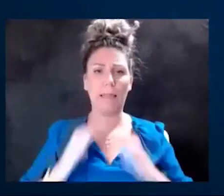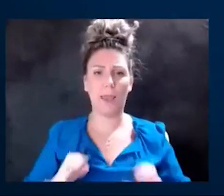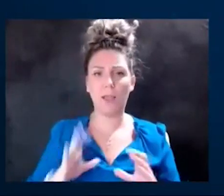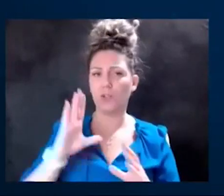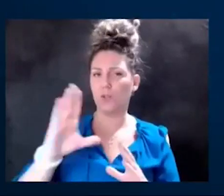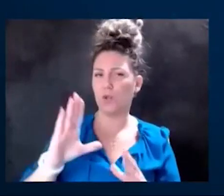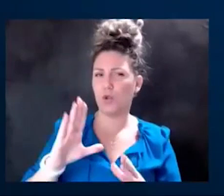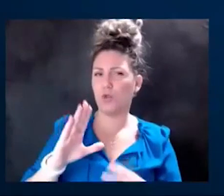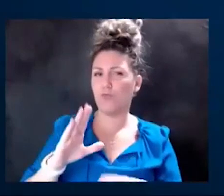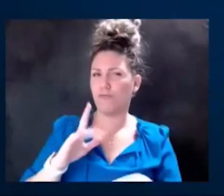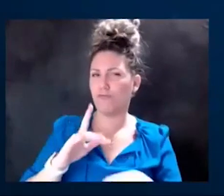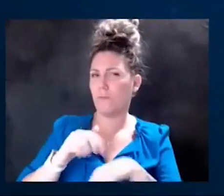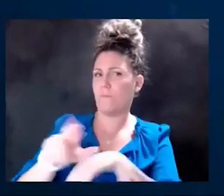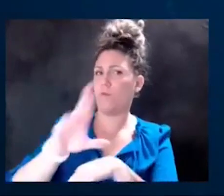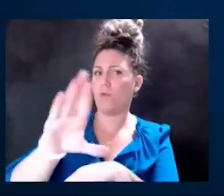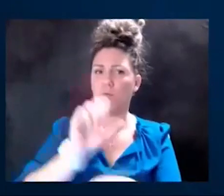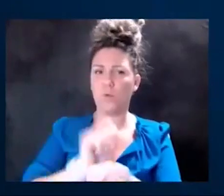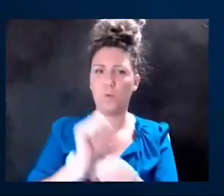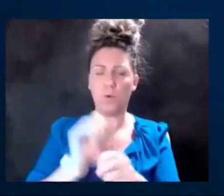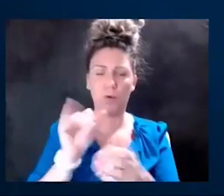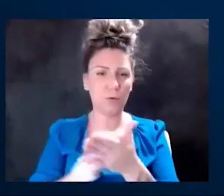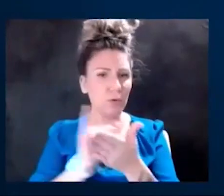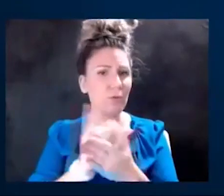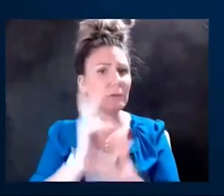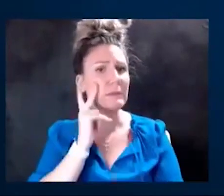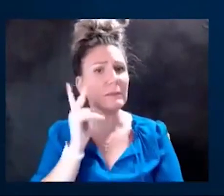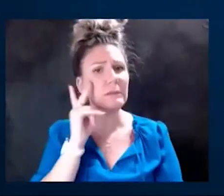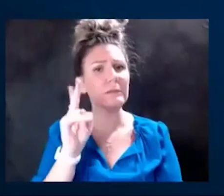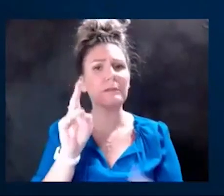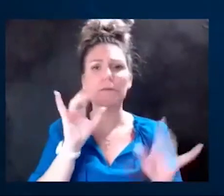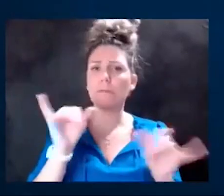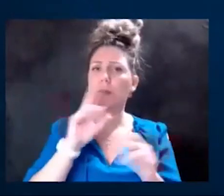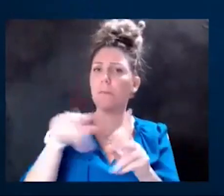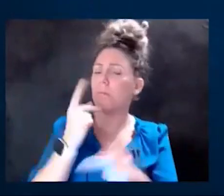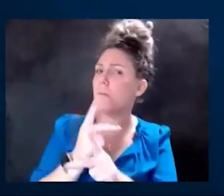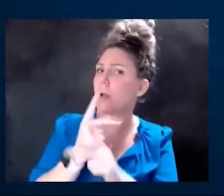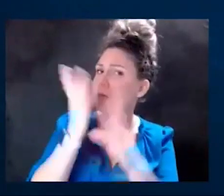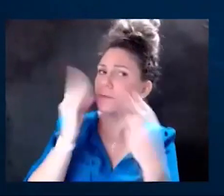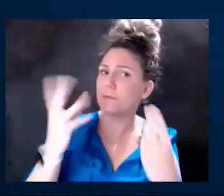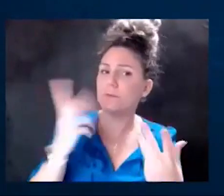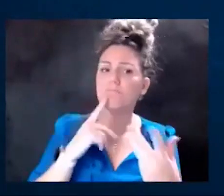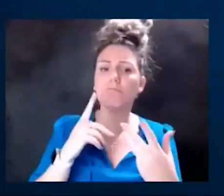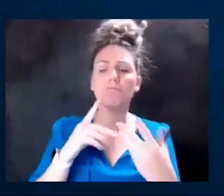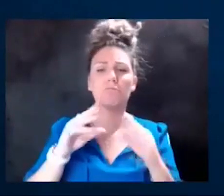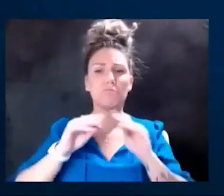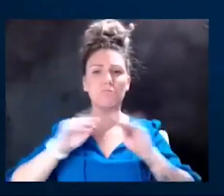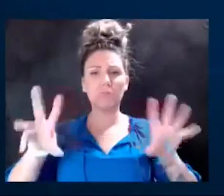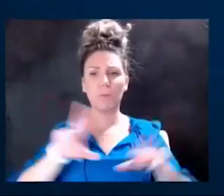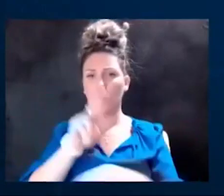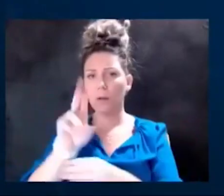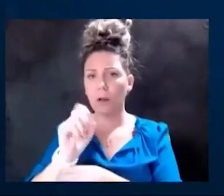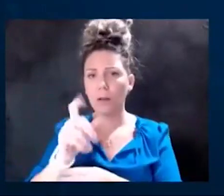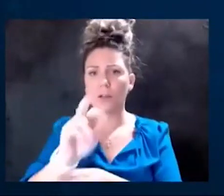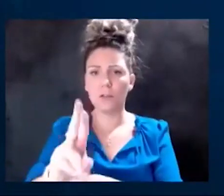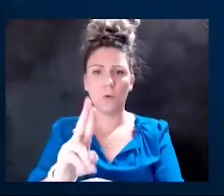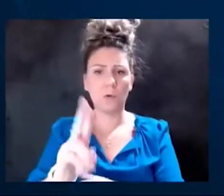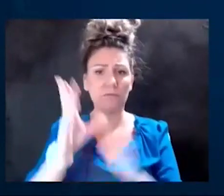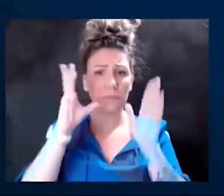York, do you see the same kind of data across the United States, or would you expect to see the same?